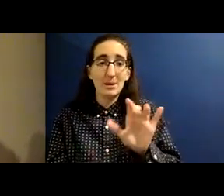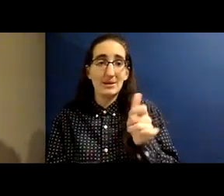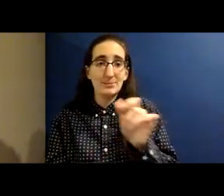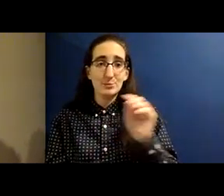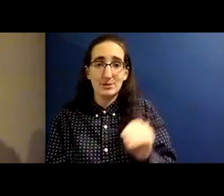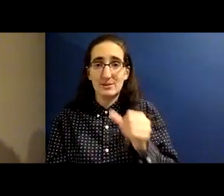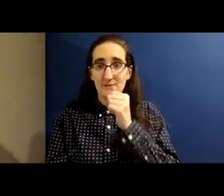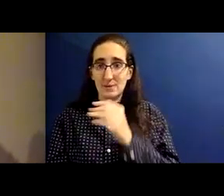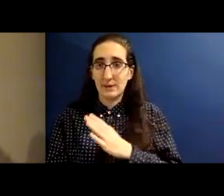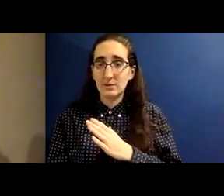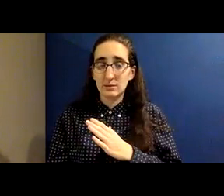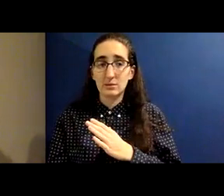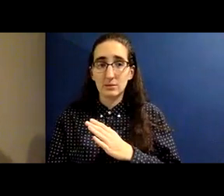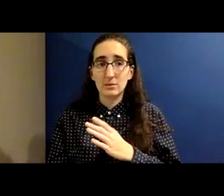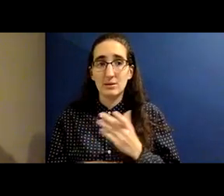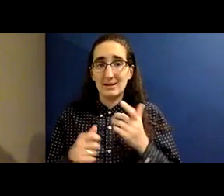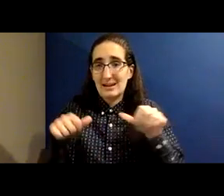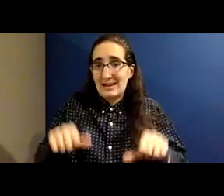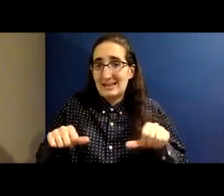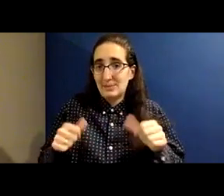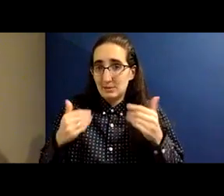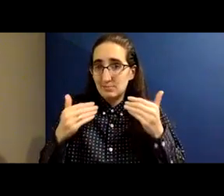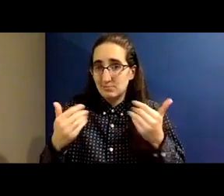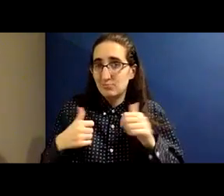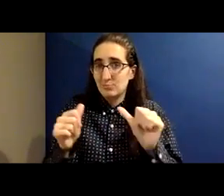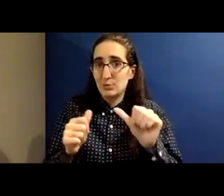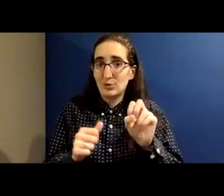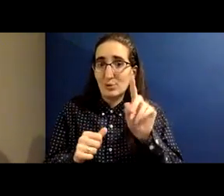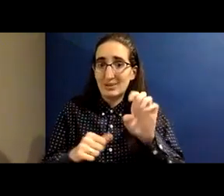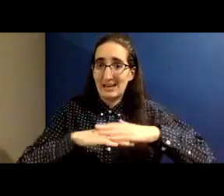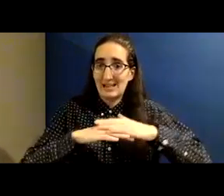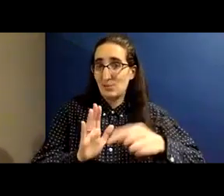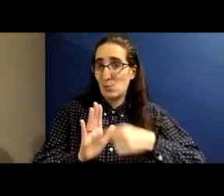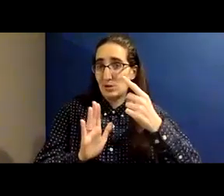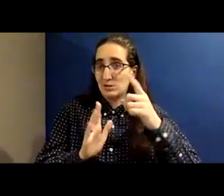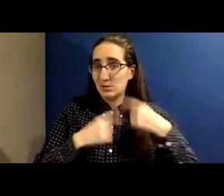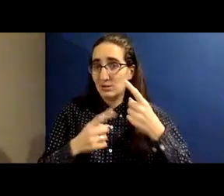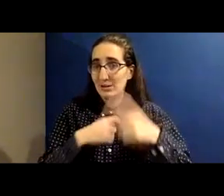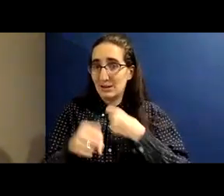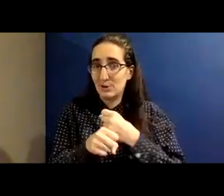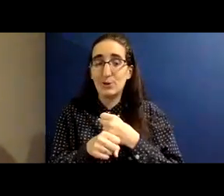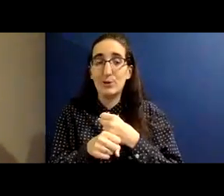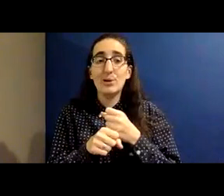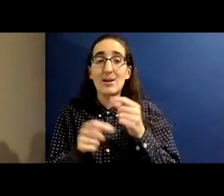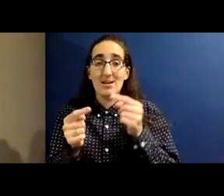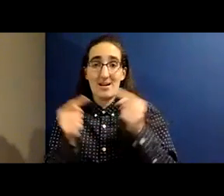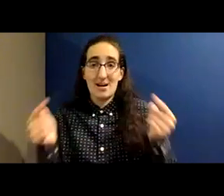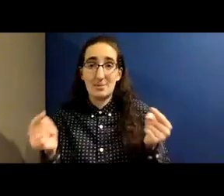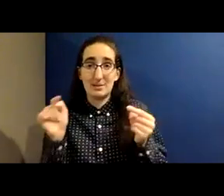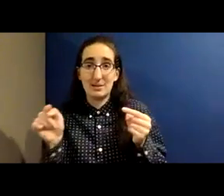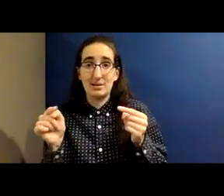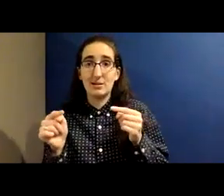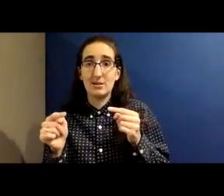of females attempted suicide at least once this past year. And on the other side, in terms of